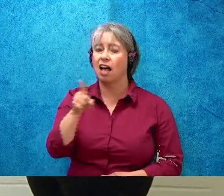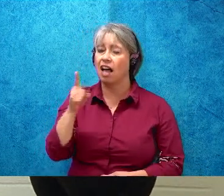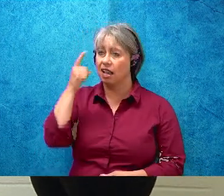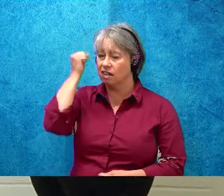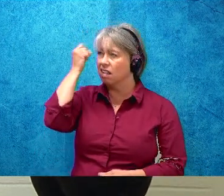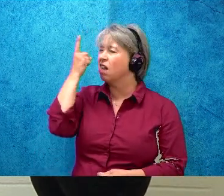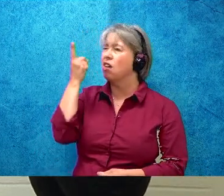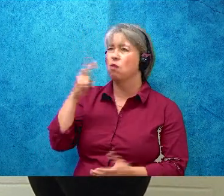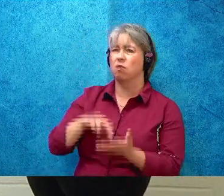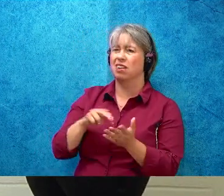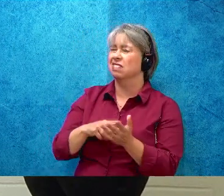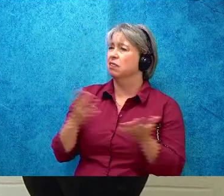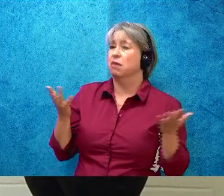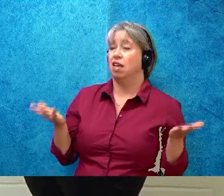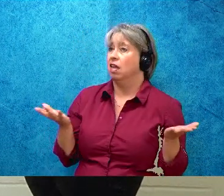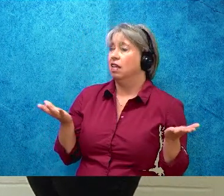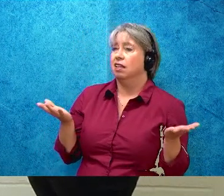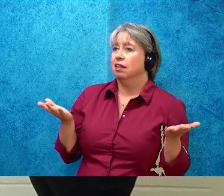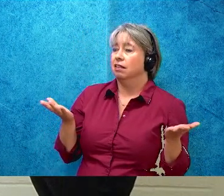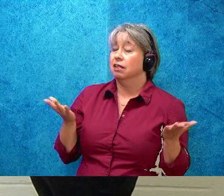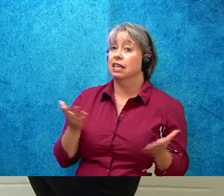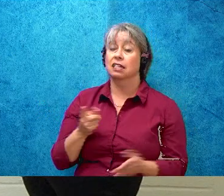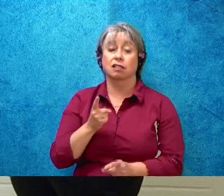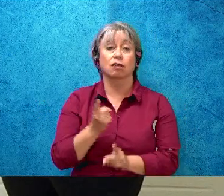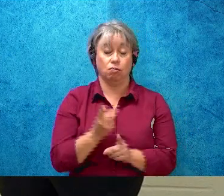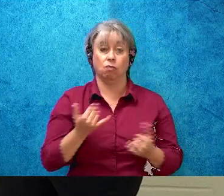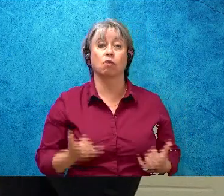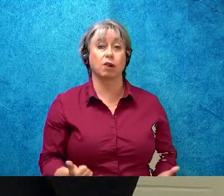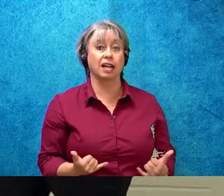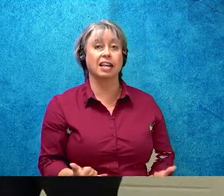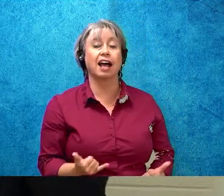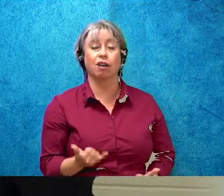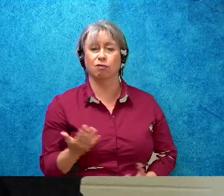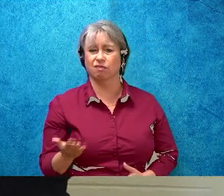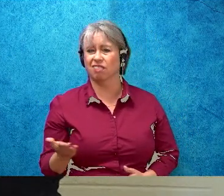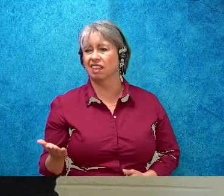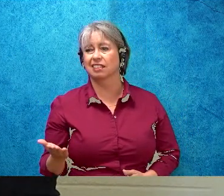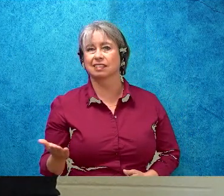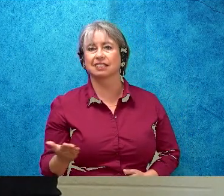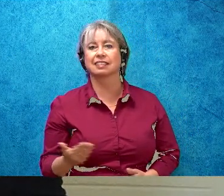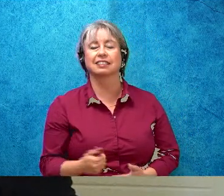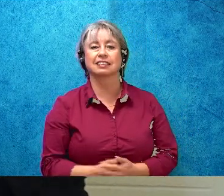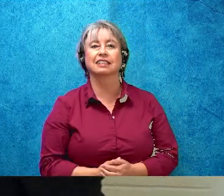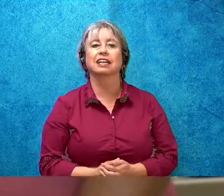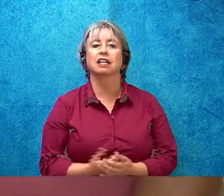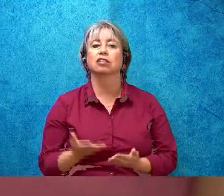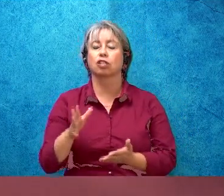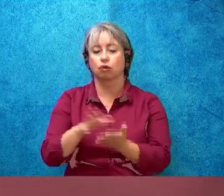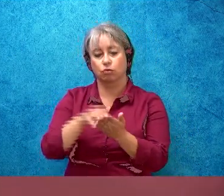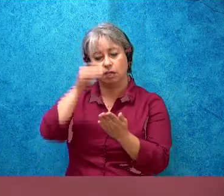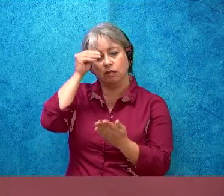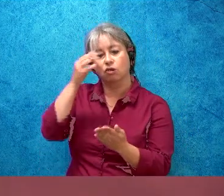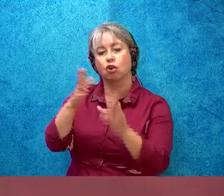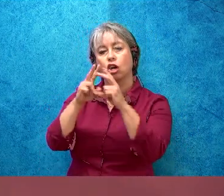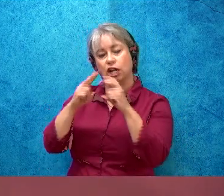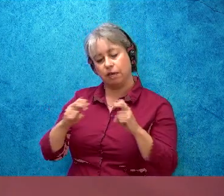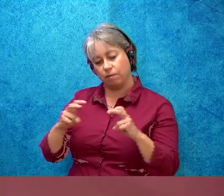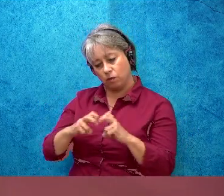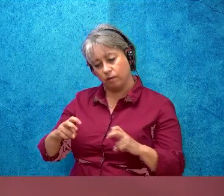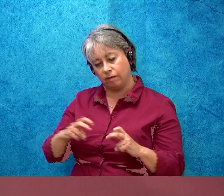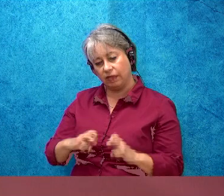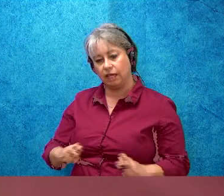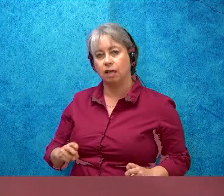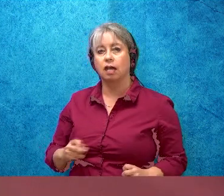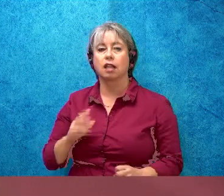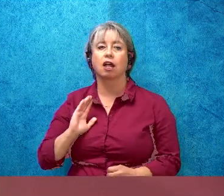modern fiction? It's the right now stuff. So we're going to be looking at how to analyze that. So our standard,